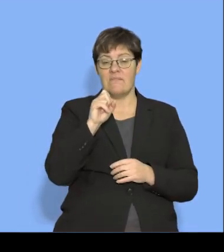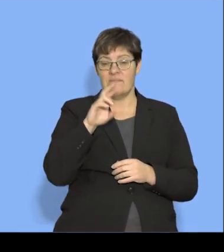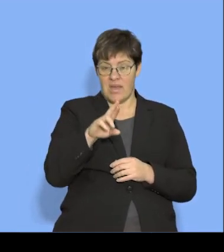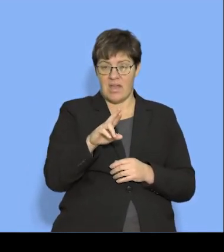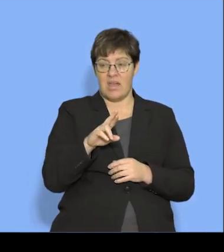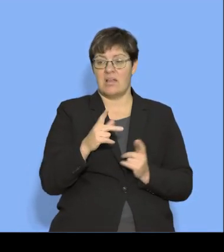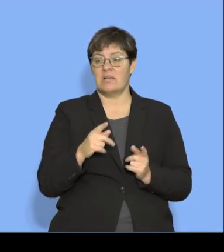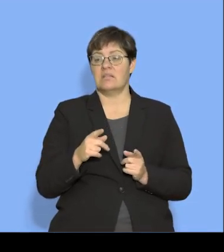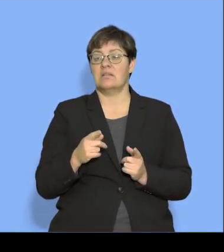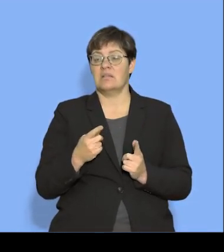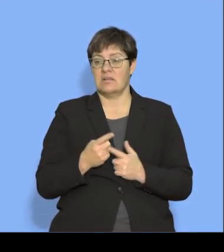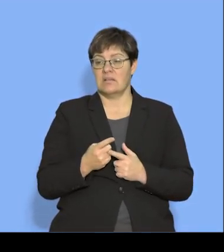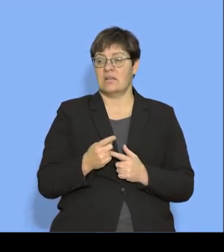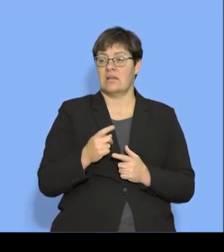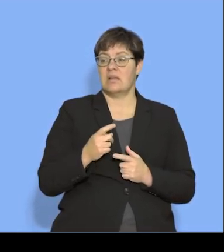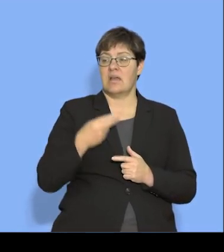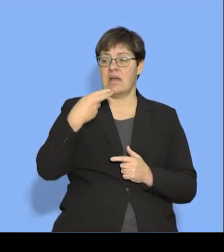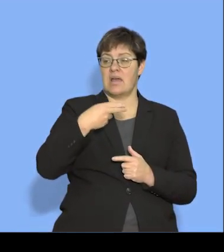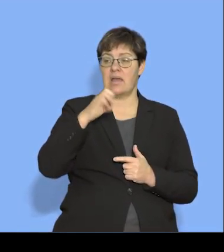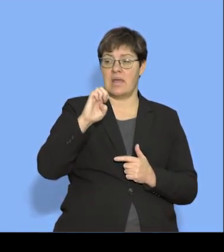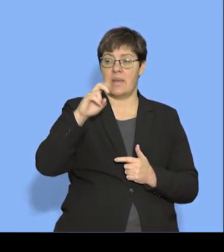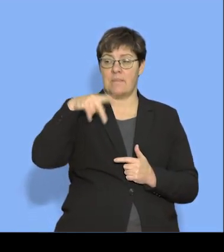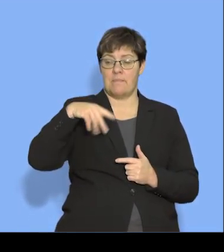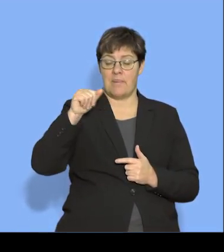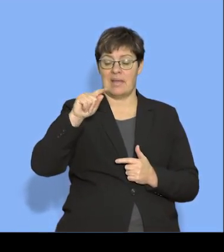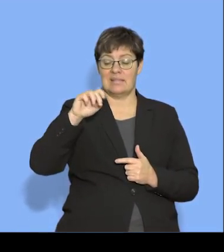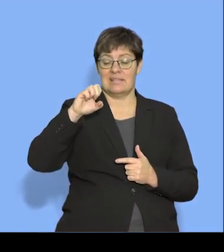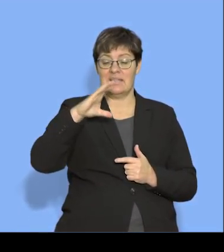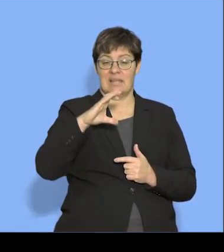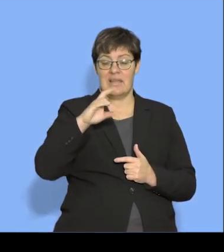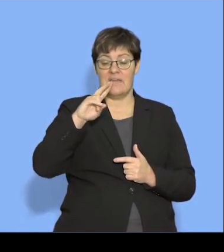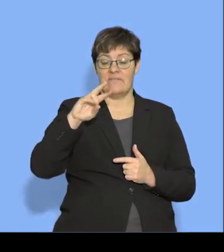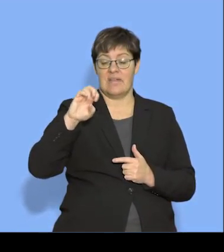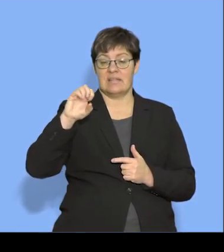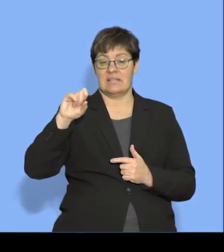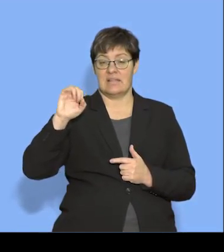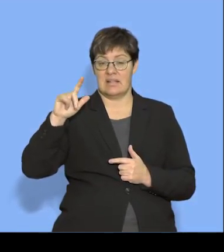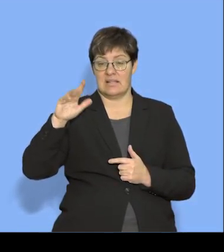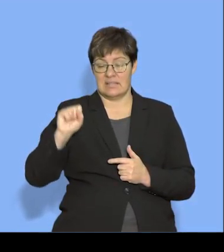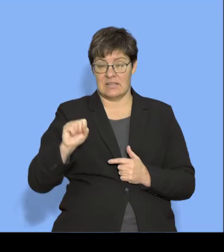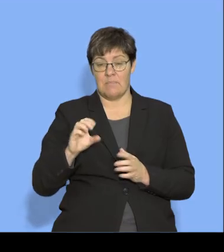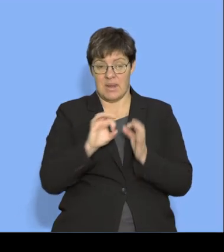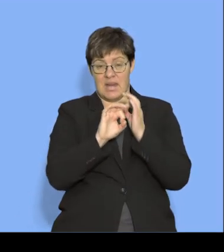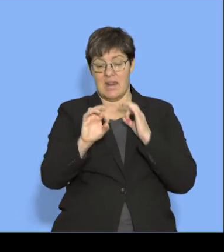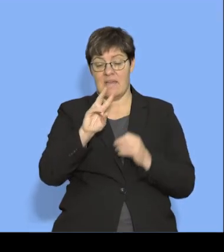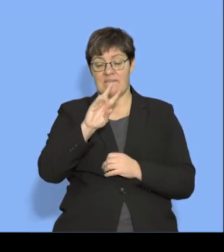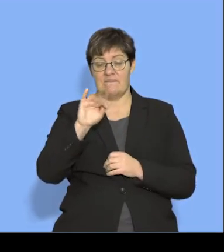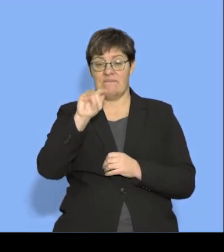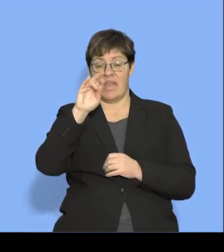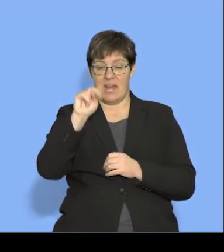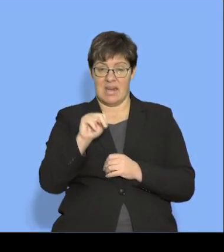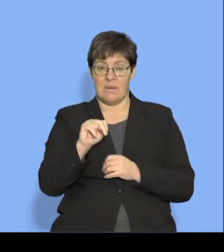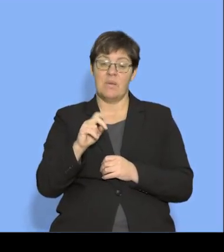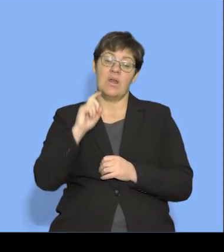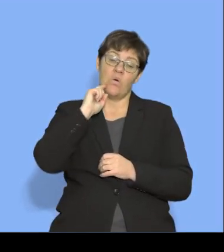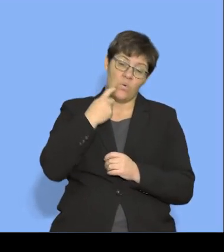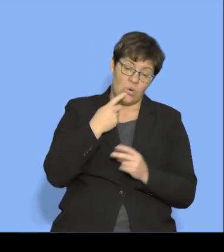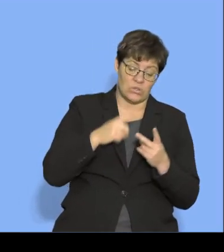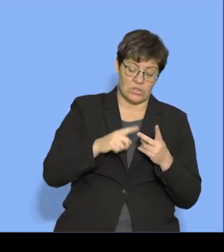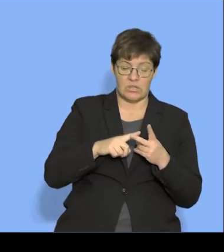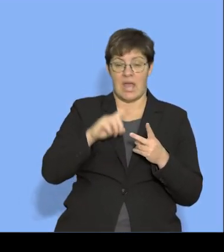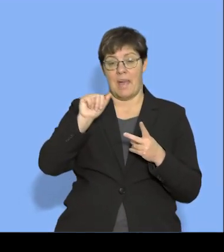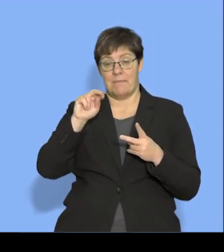with the liver, again, are referred to as the hepatic vessels. Again, this is a vein, so it's transporting the